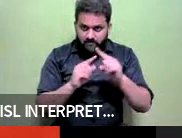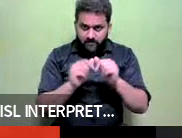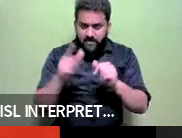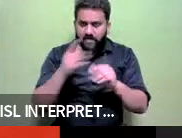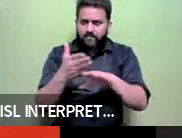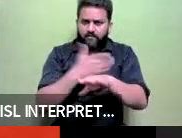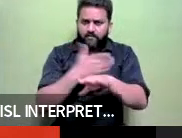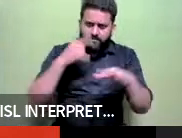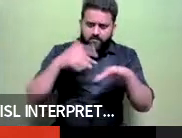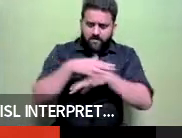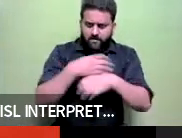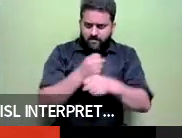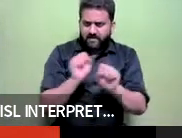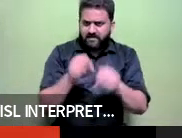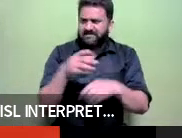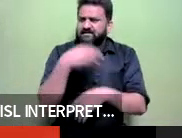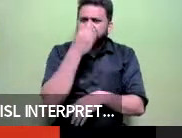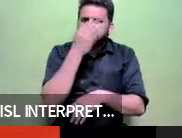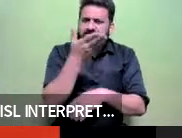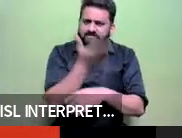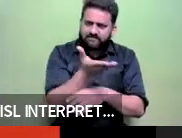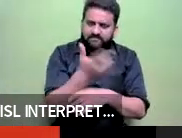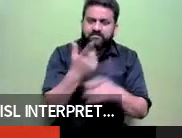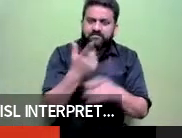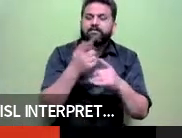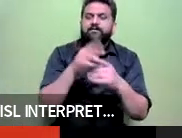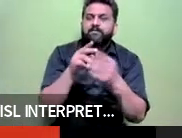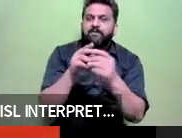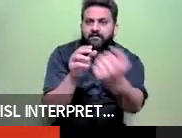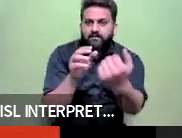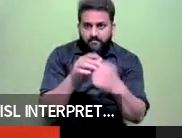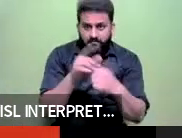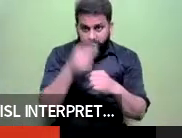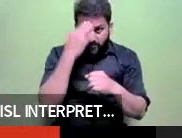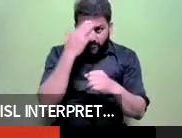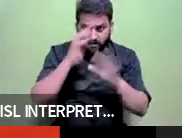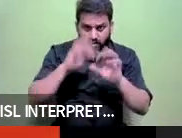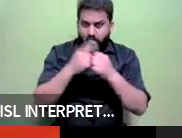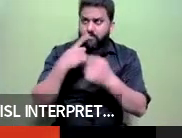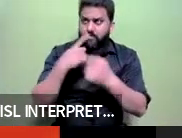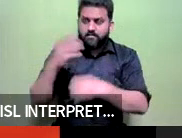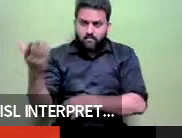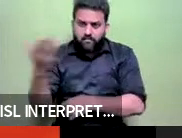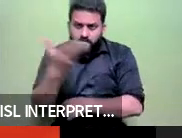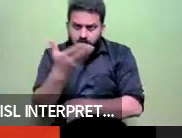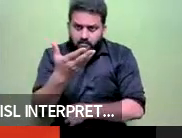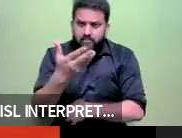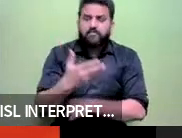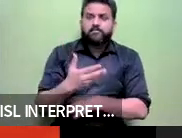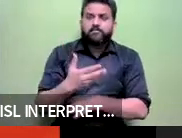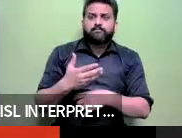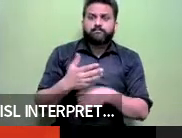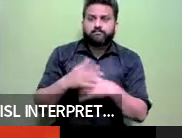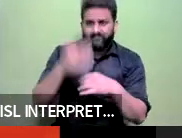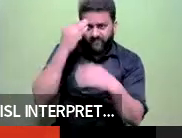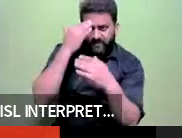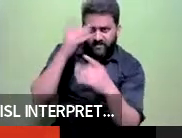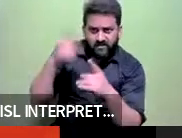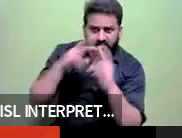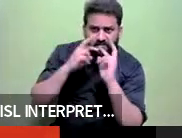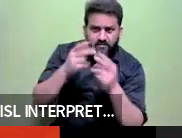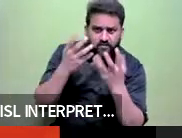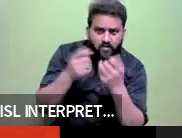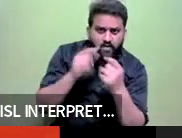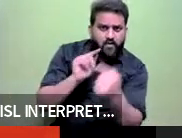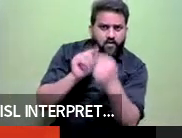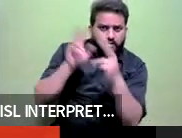advance. It's very easy, because if you're claimant, you know the respondent case, and you know what respondent will